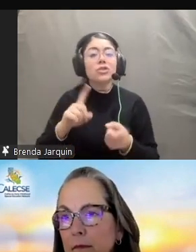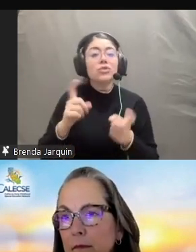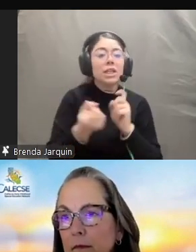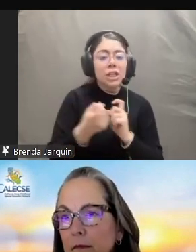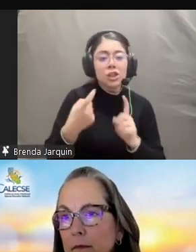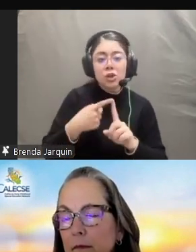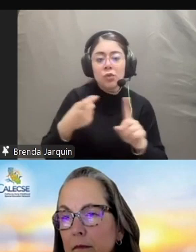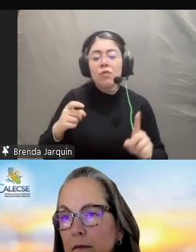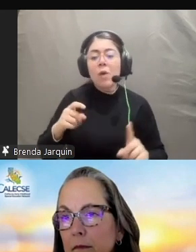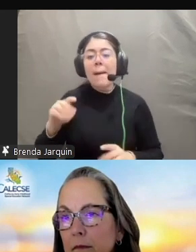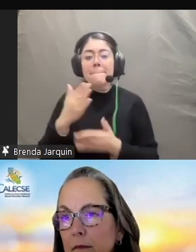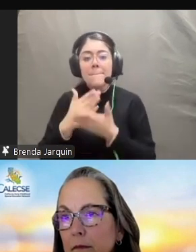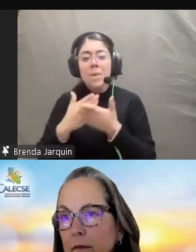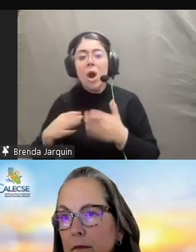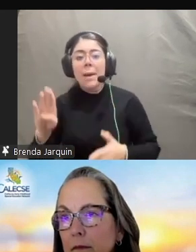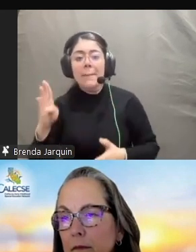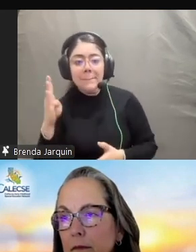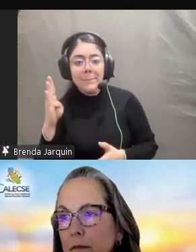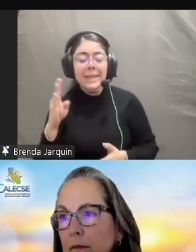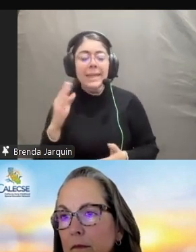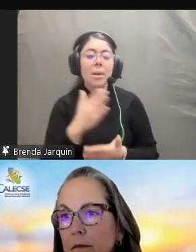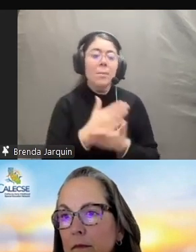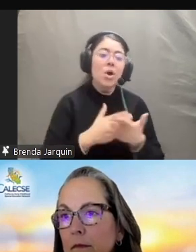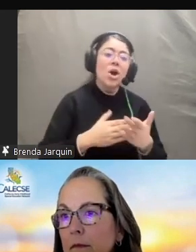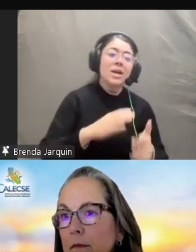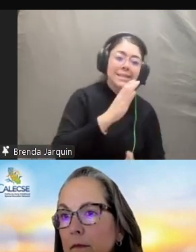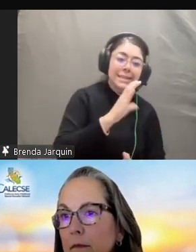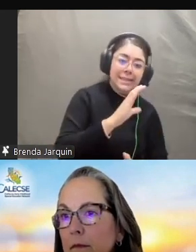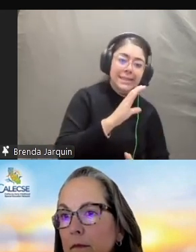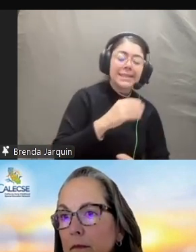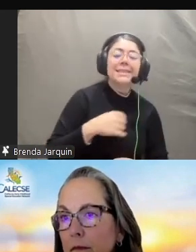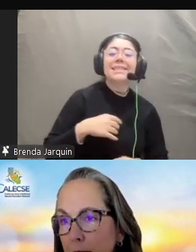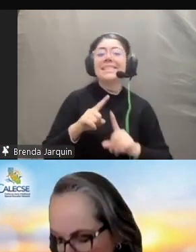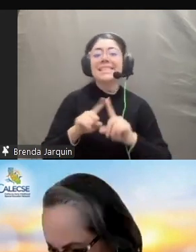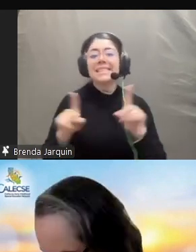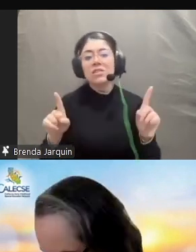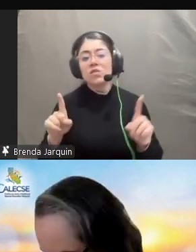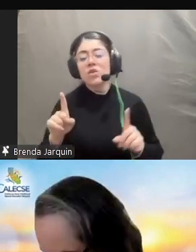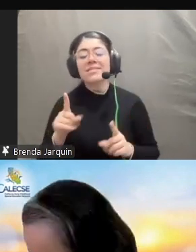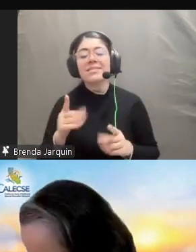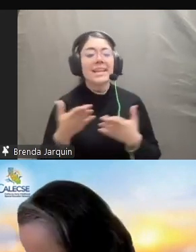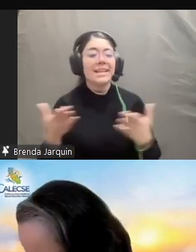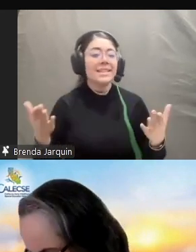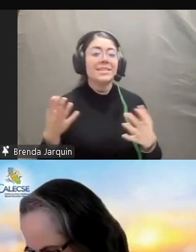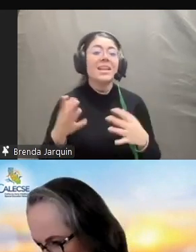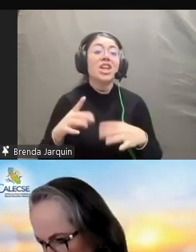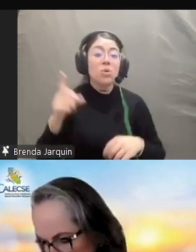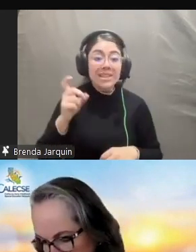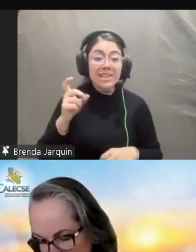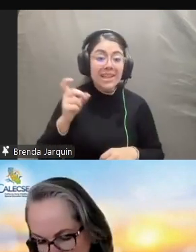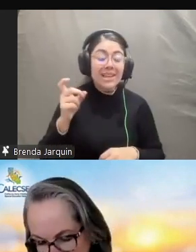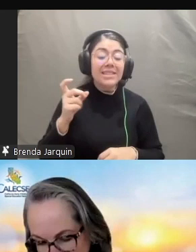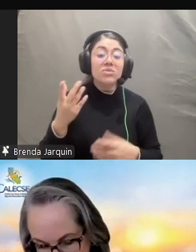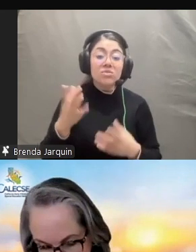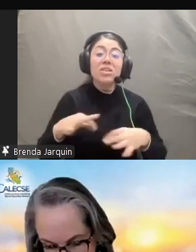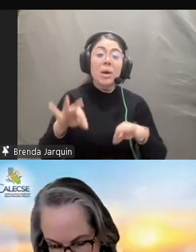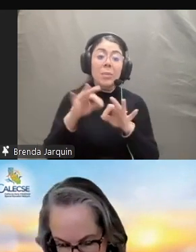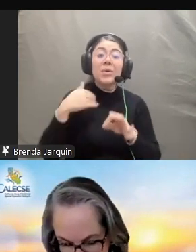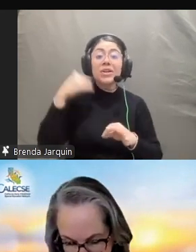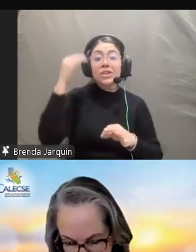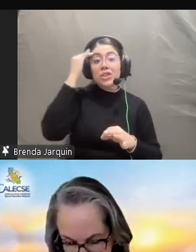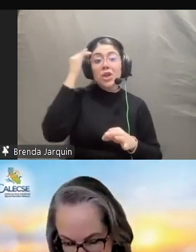mentioned, Part C and B have different requirements. So really important to know which category you fall